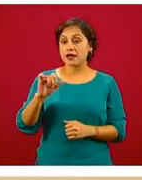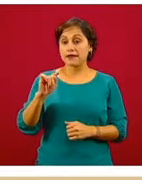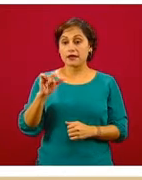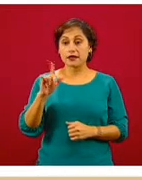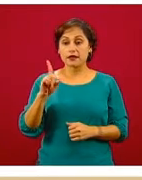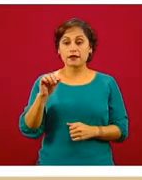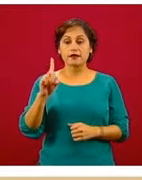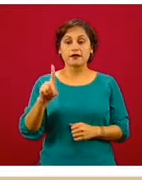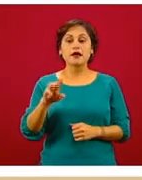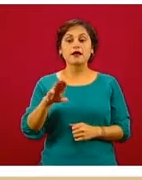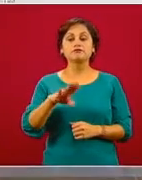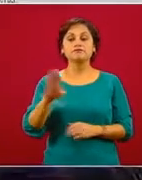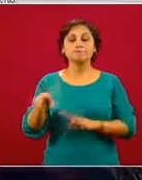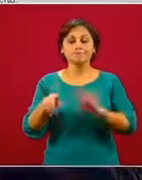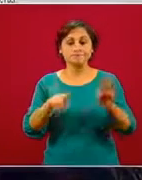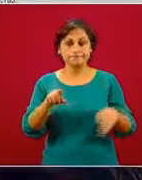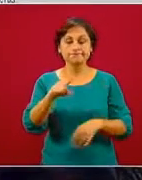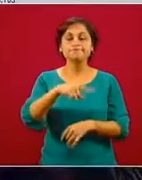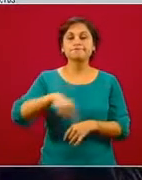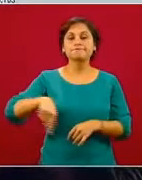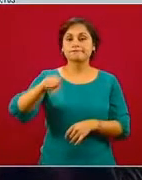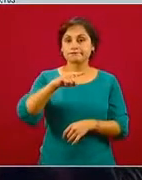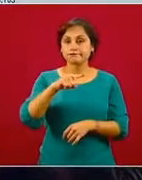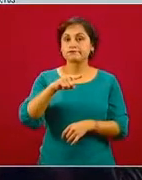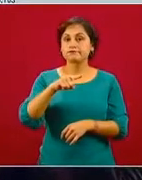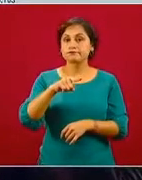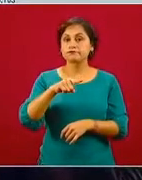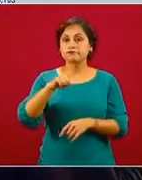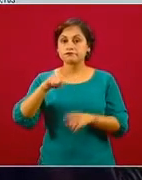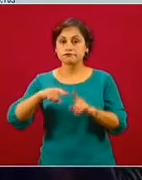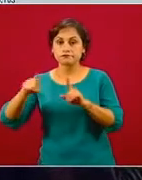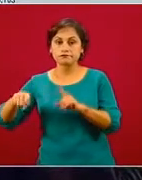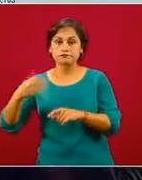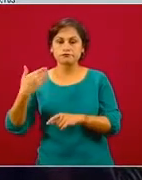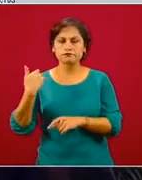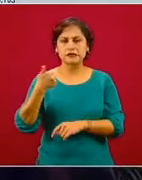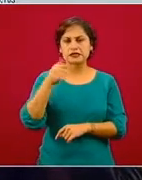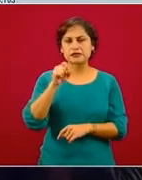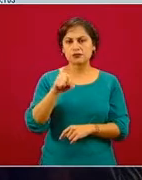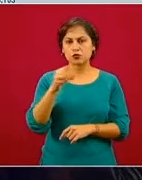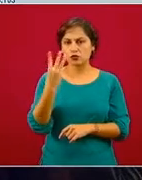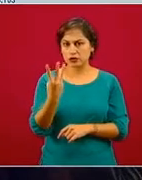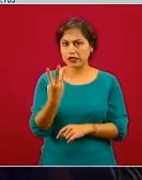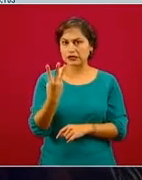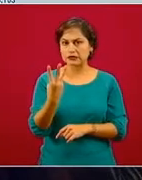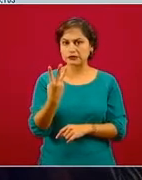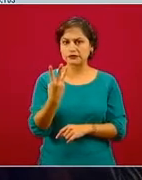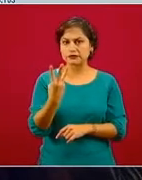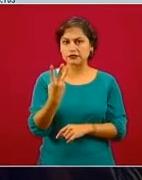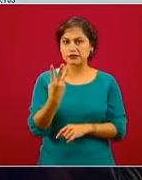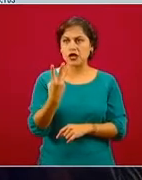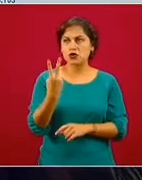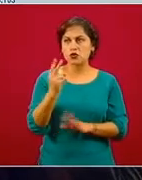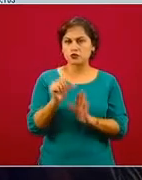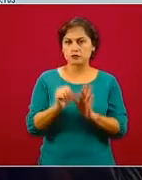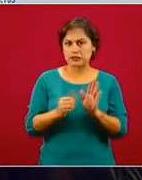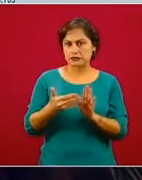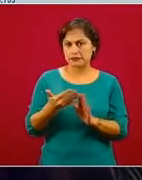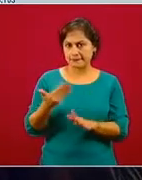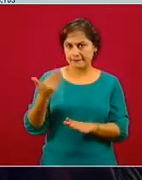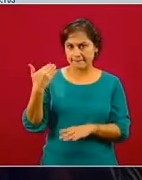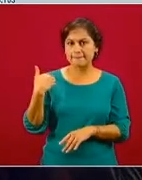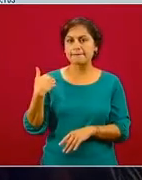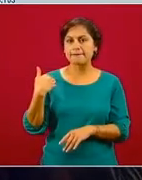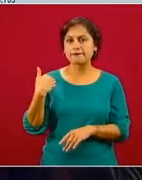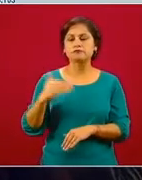The fatality rate has been stable, as I mentioned before. It's varied a little bit. It was